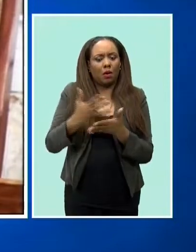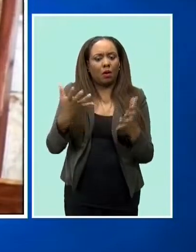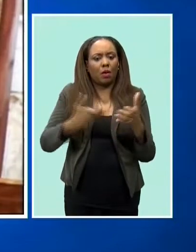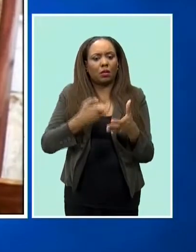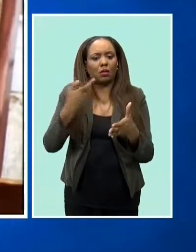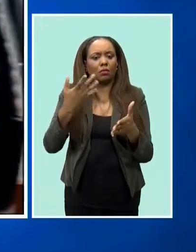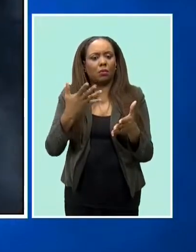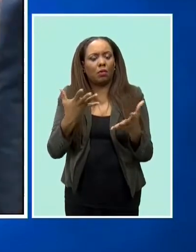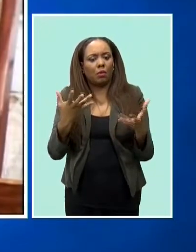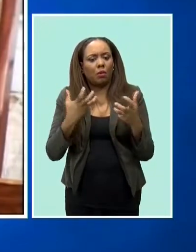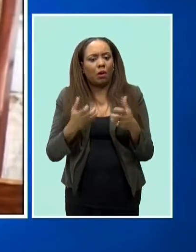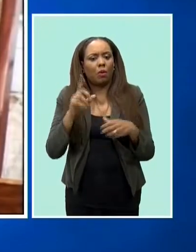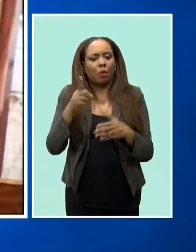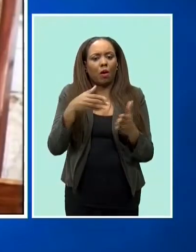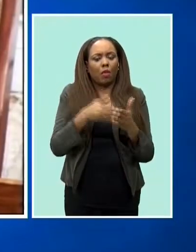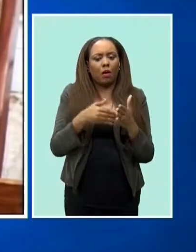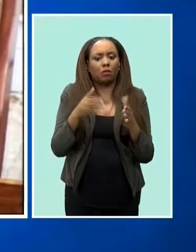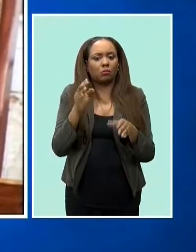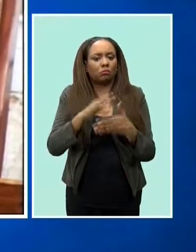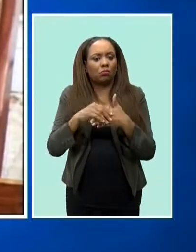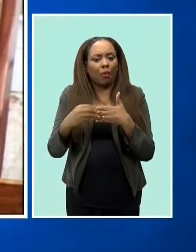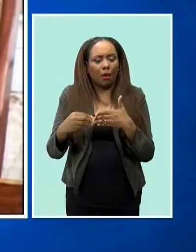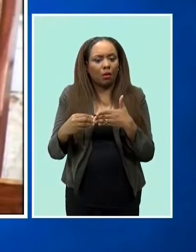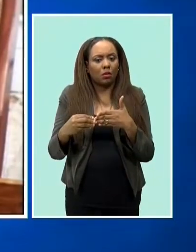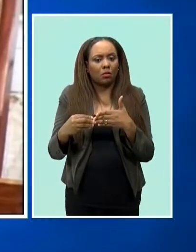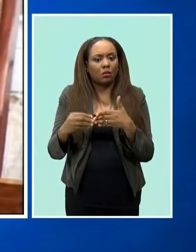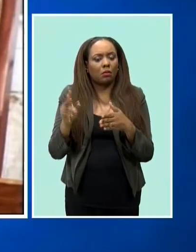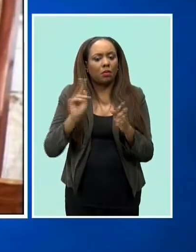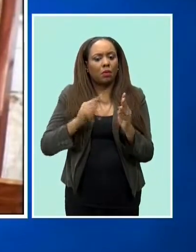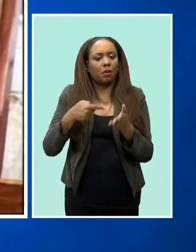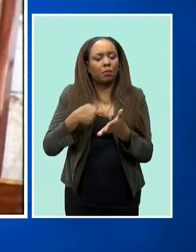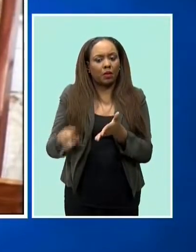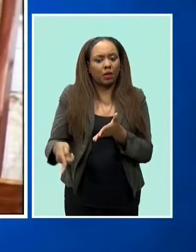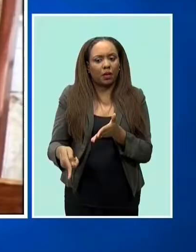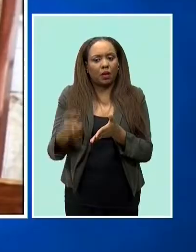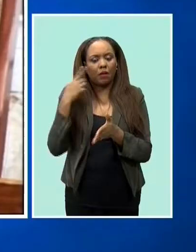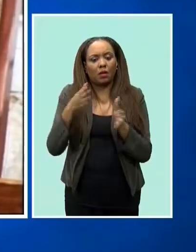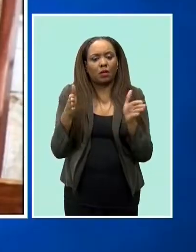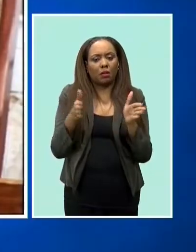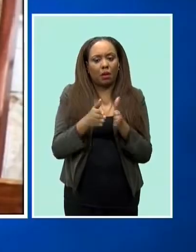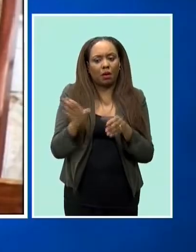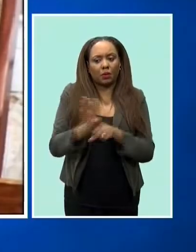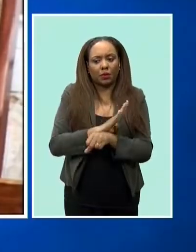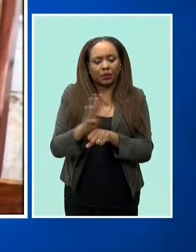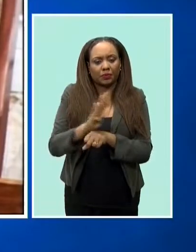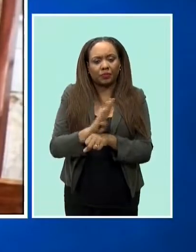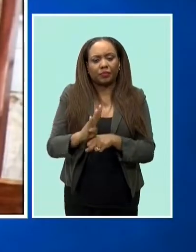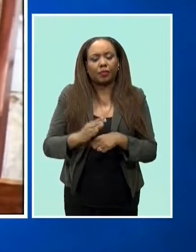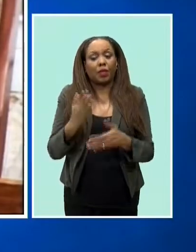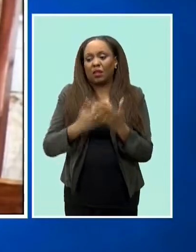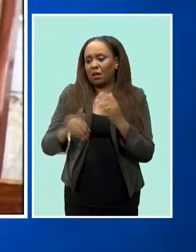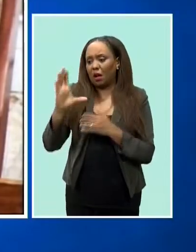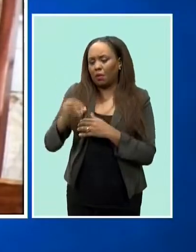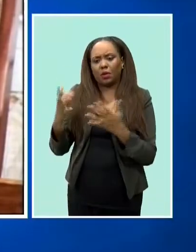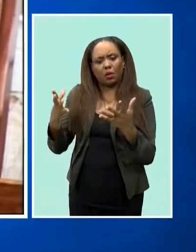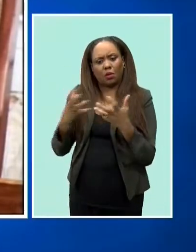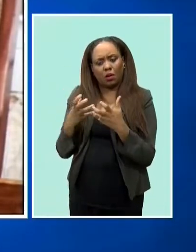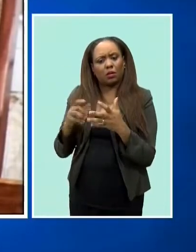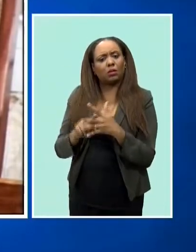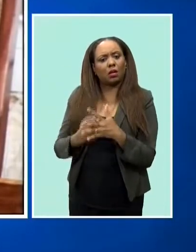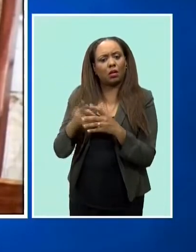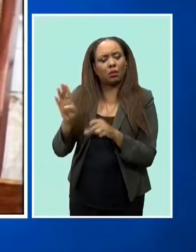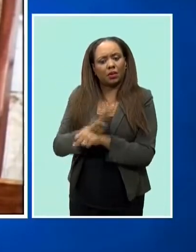$1,000 to small and medium-sized enterprise companies approaching them to embark on a relationship